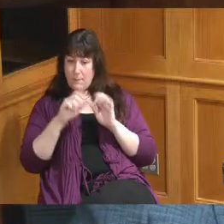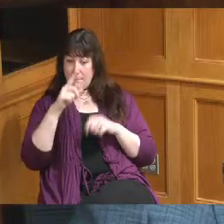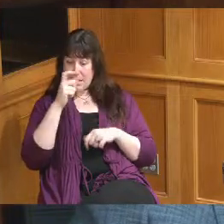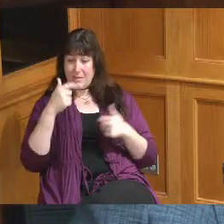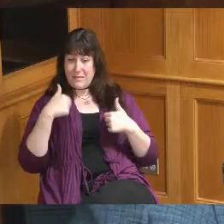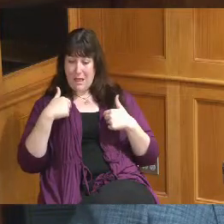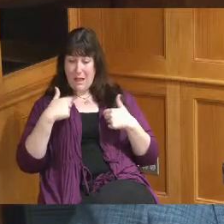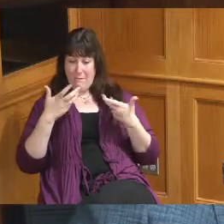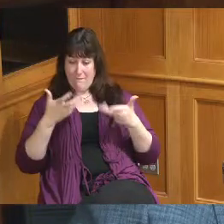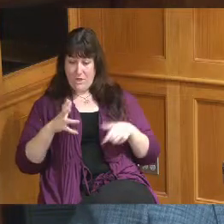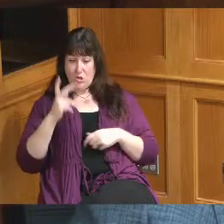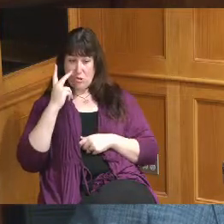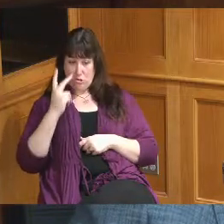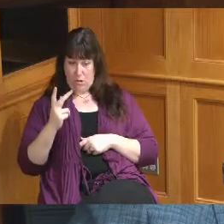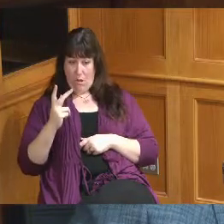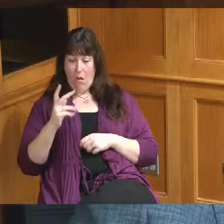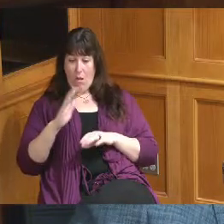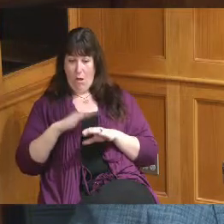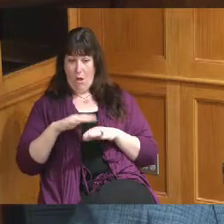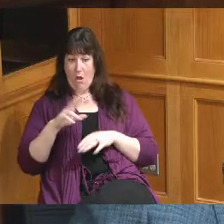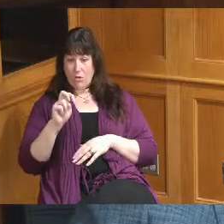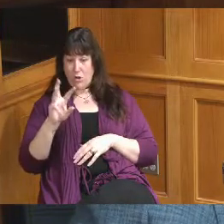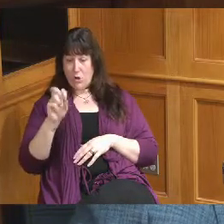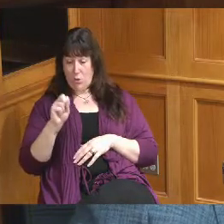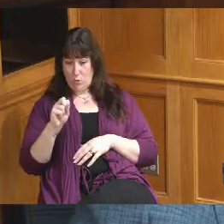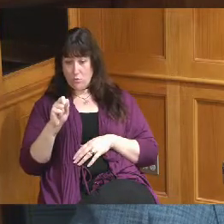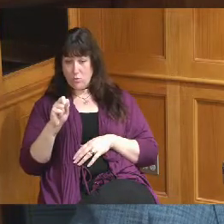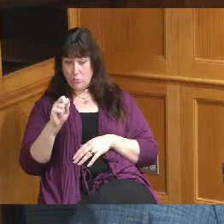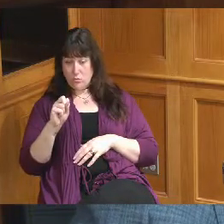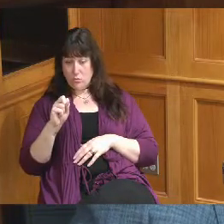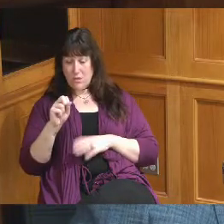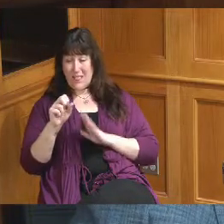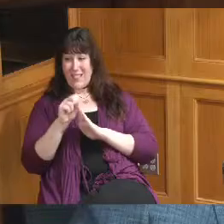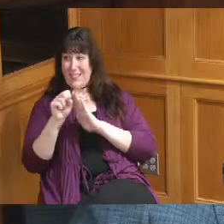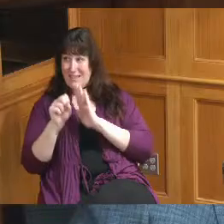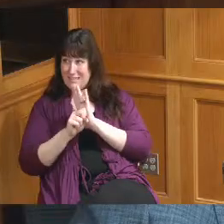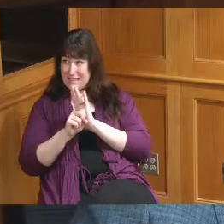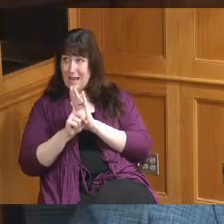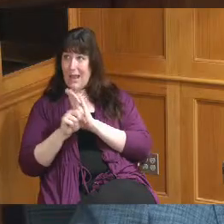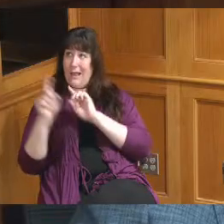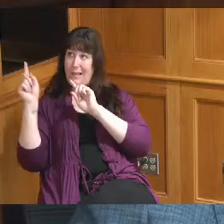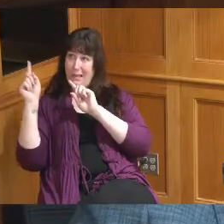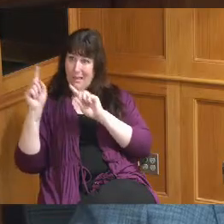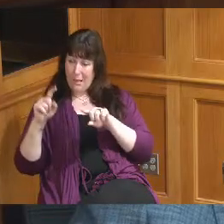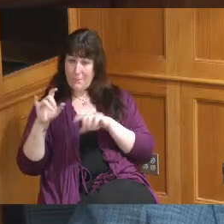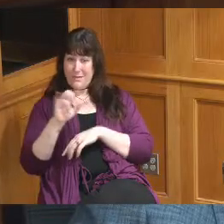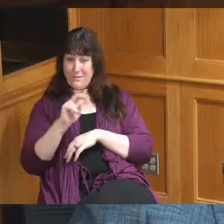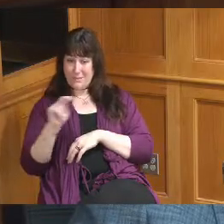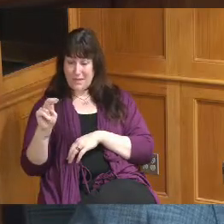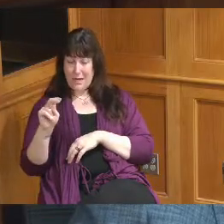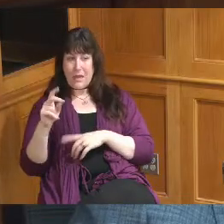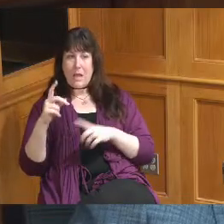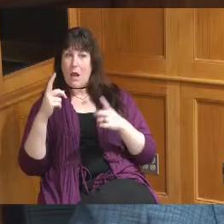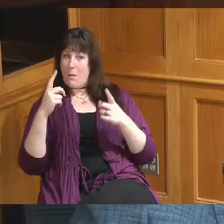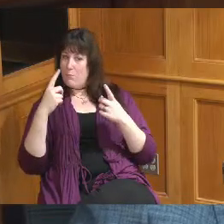see on one of the news channels the state coming down to Cincinnati, and they had a big announcement about movies, and